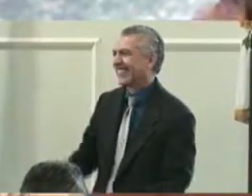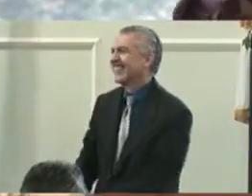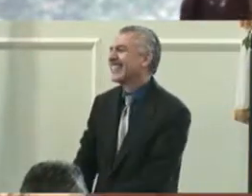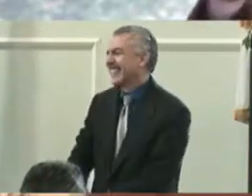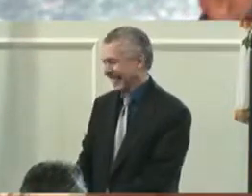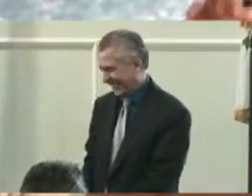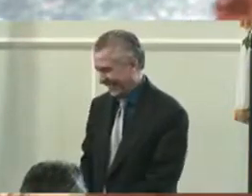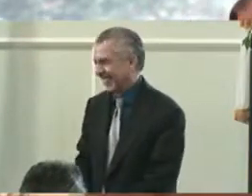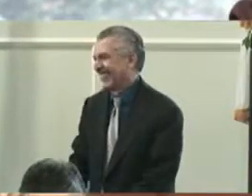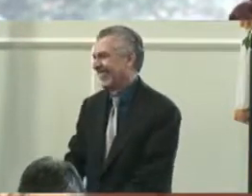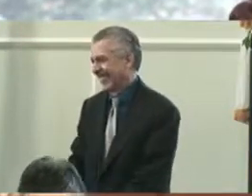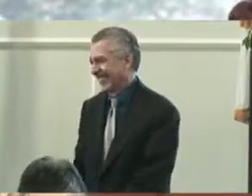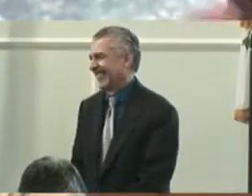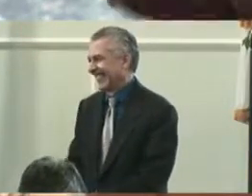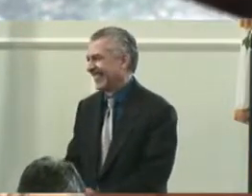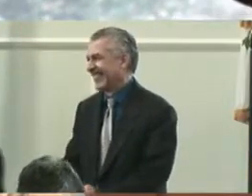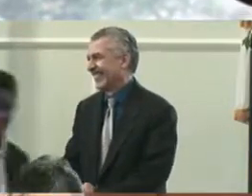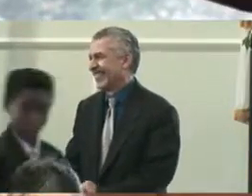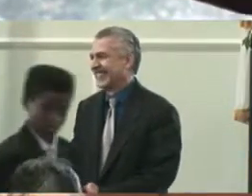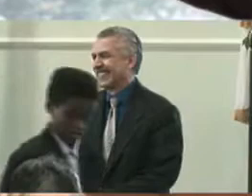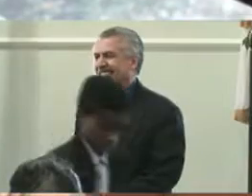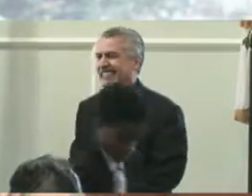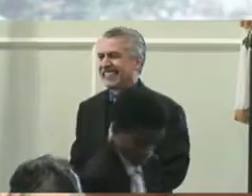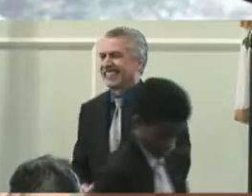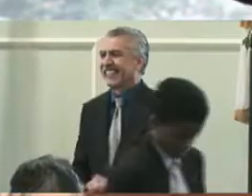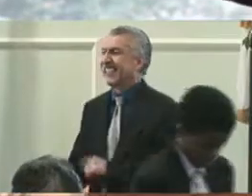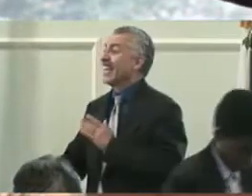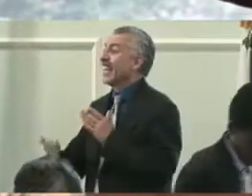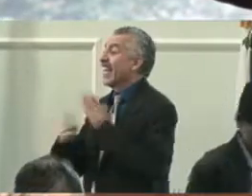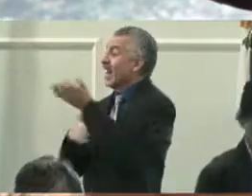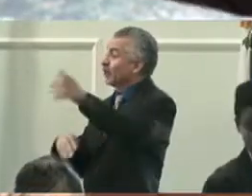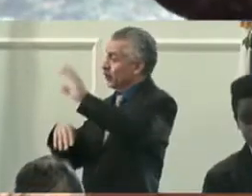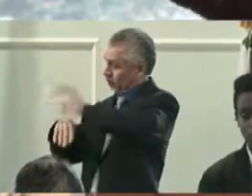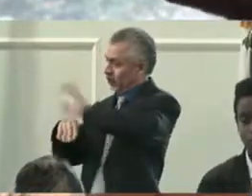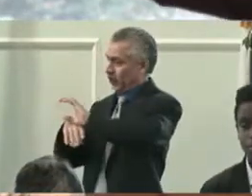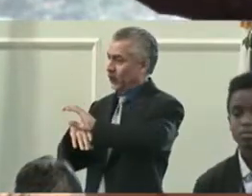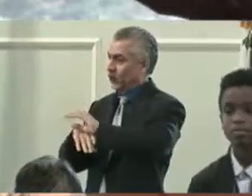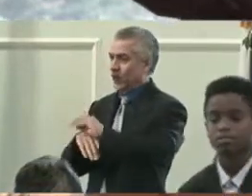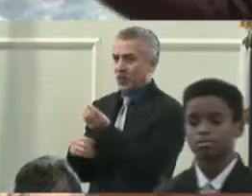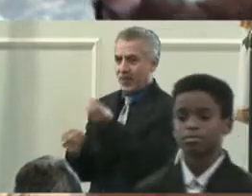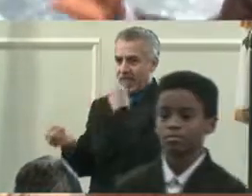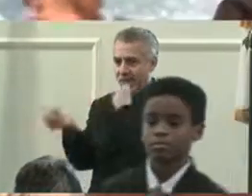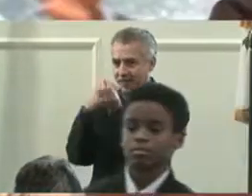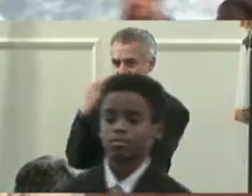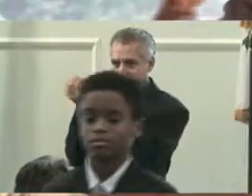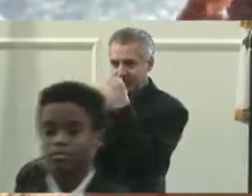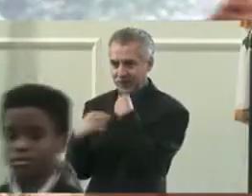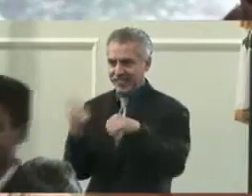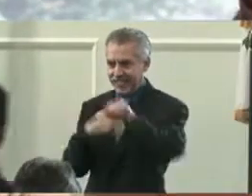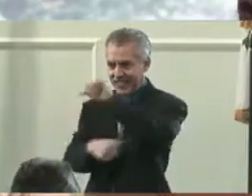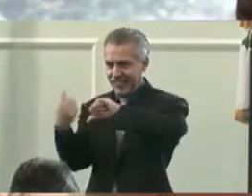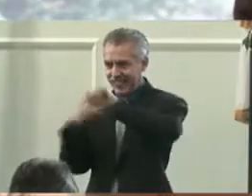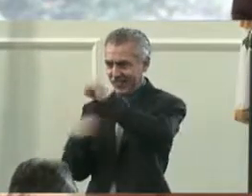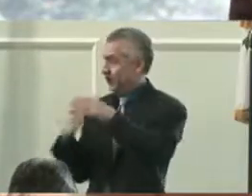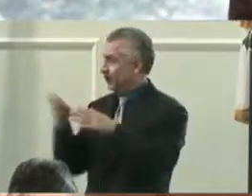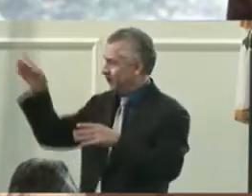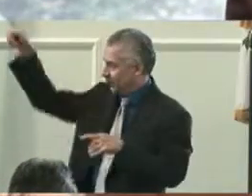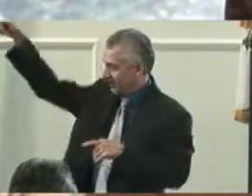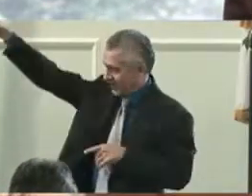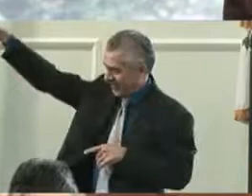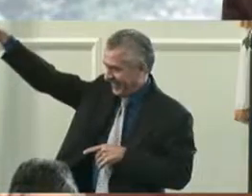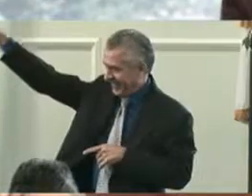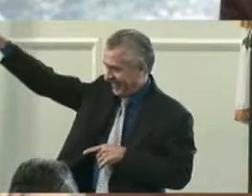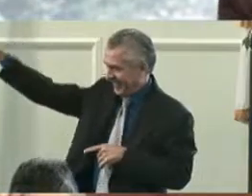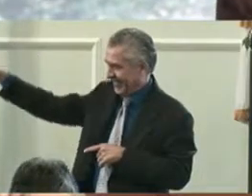forget, after the church, there's a potluck right on my right side, your left side. We're going to come together and have